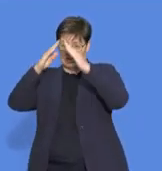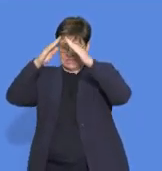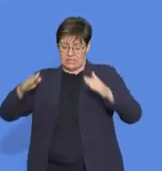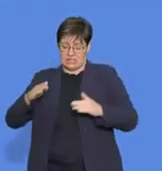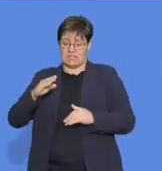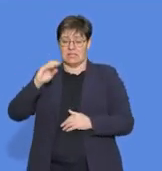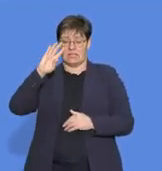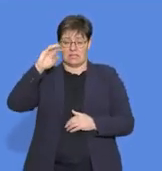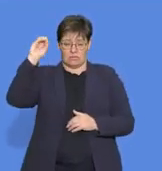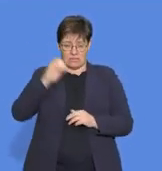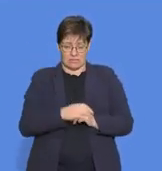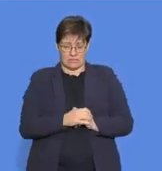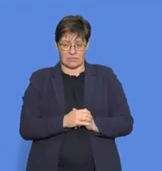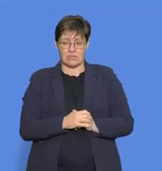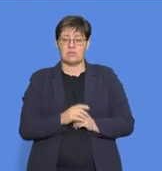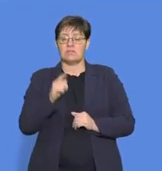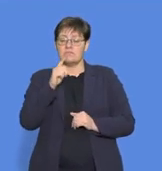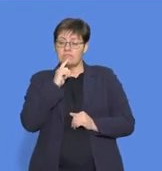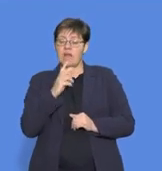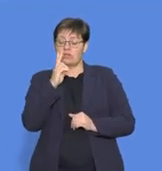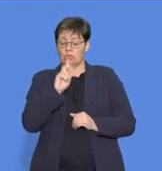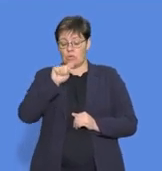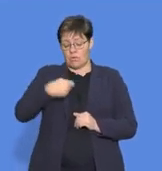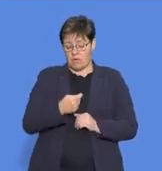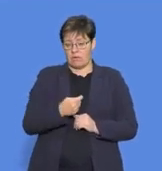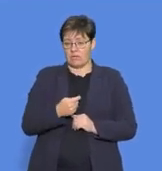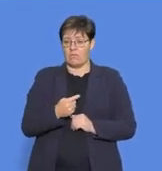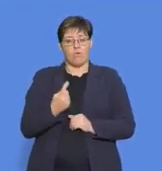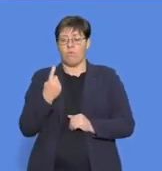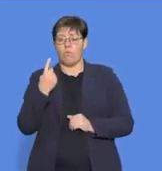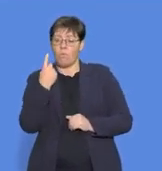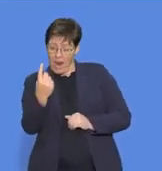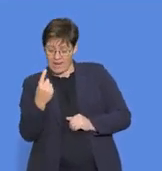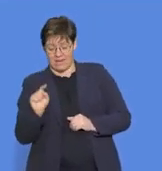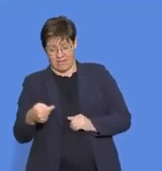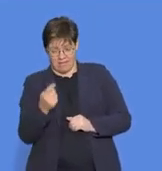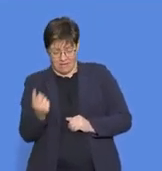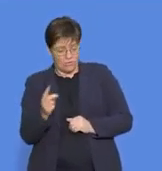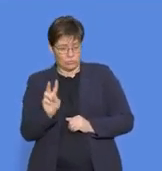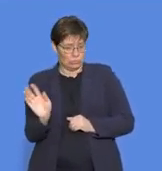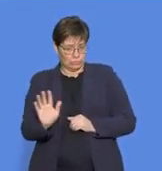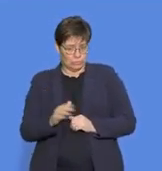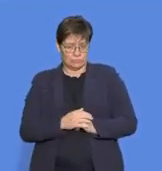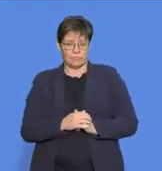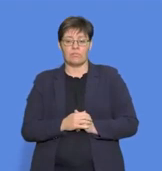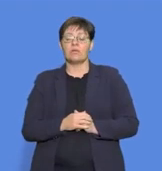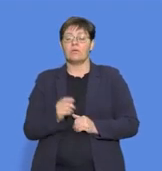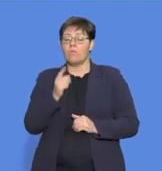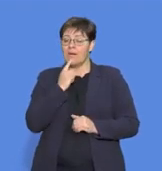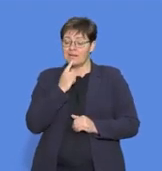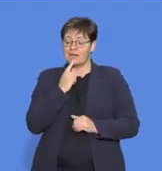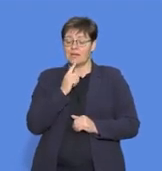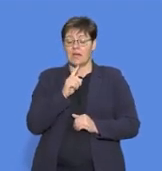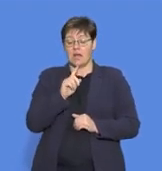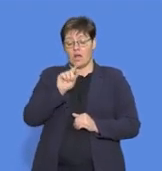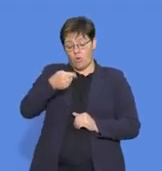this example, we've usually been working through 2 decimal places. We're going to be working through 1 decimal places. They want us to find the answers correct to 1